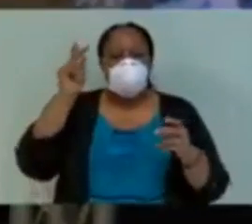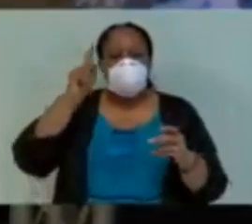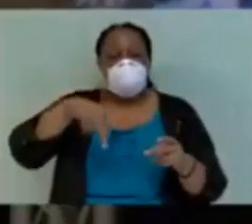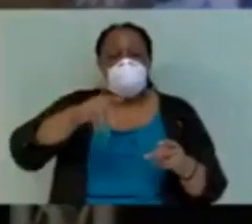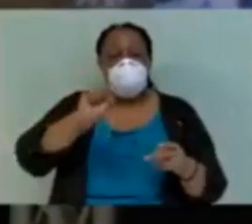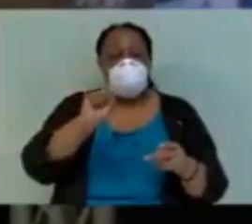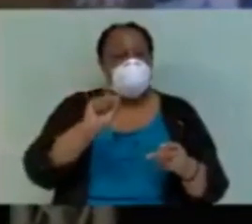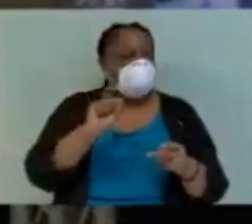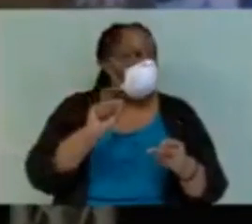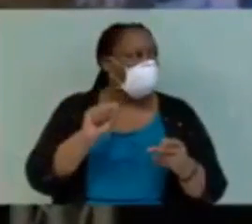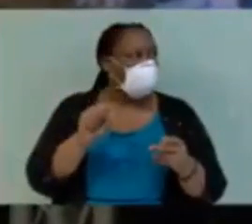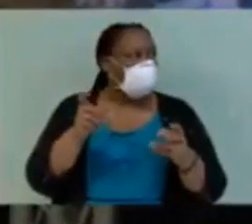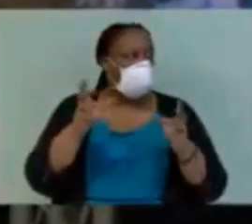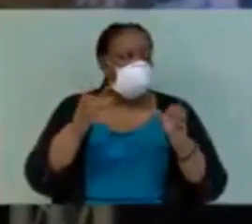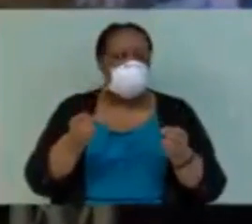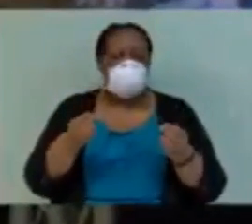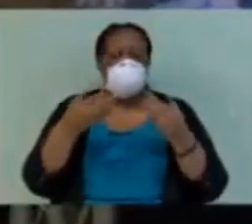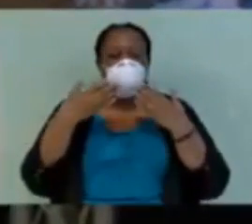$1,000.